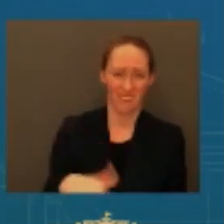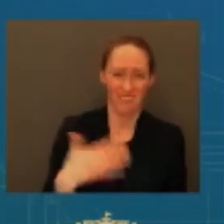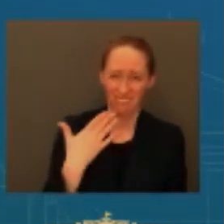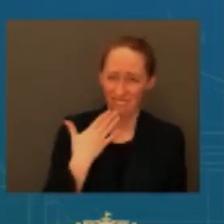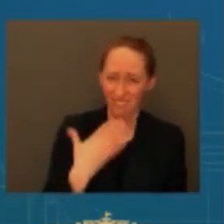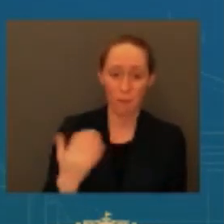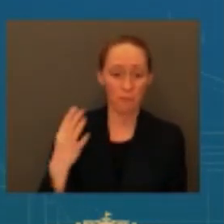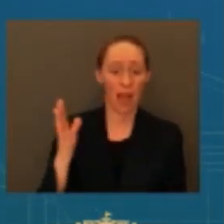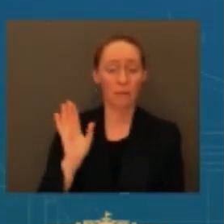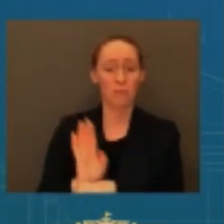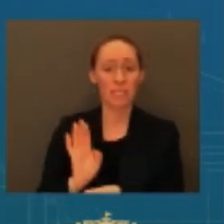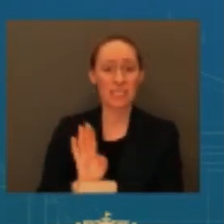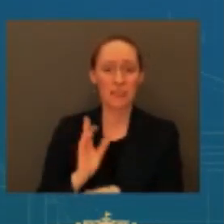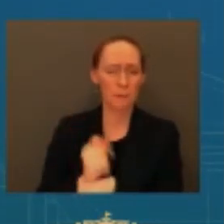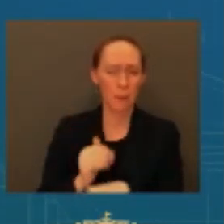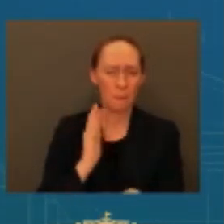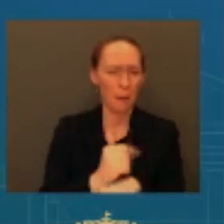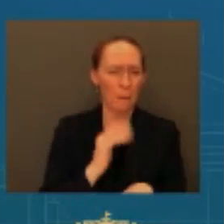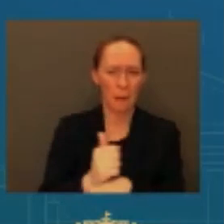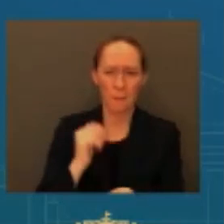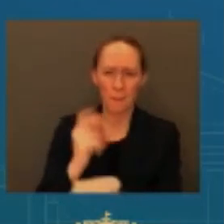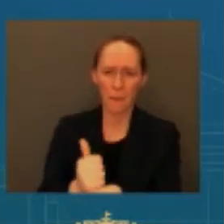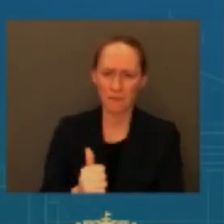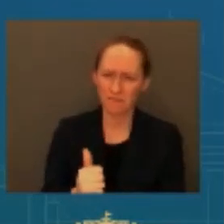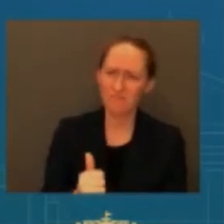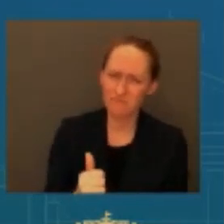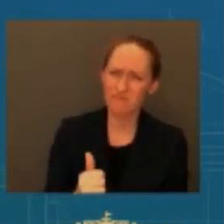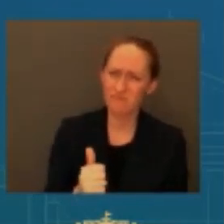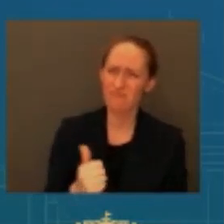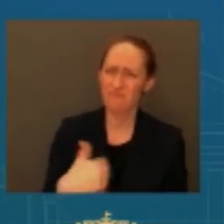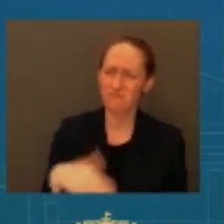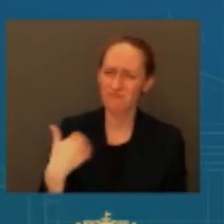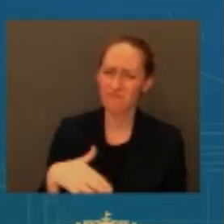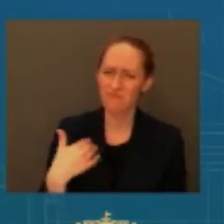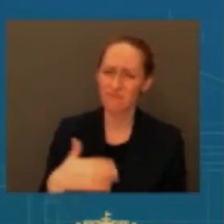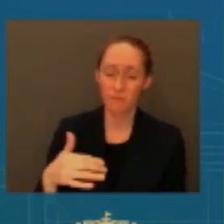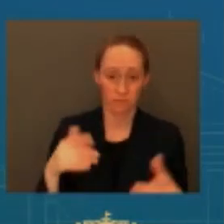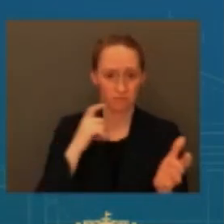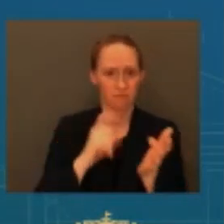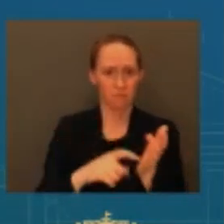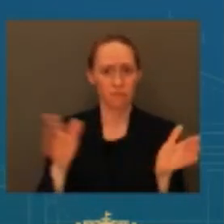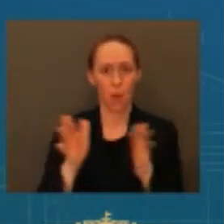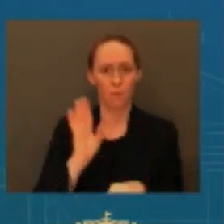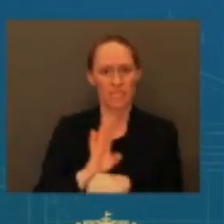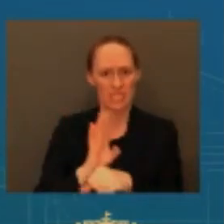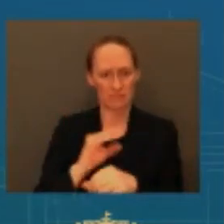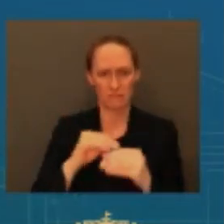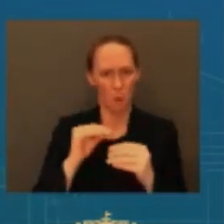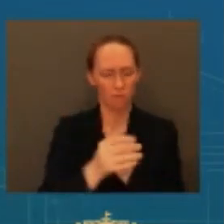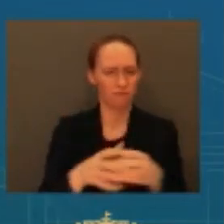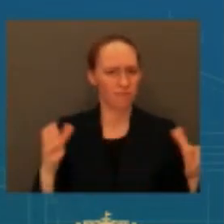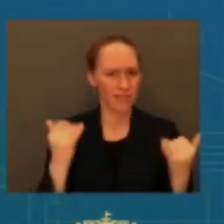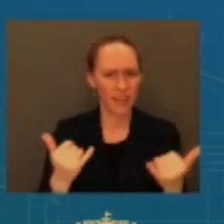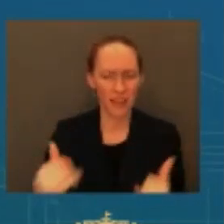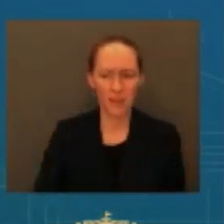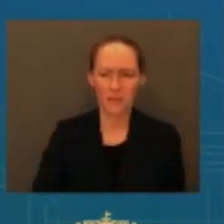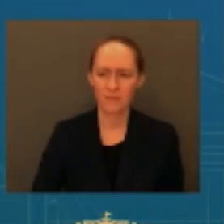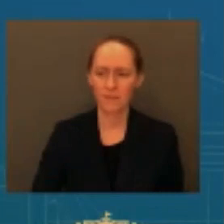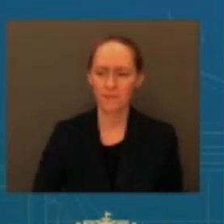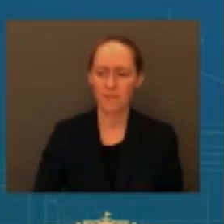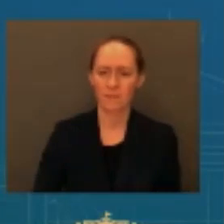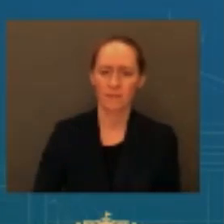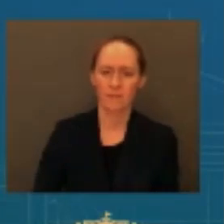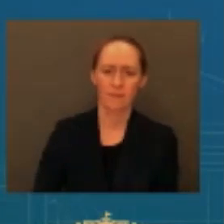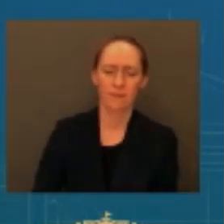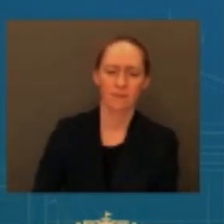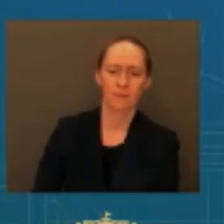about that last week just from here. The president has built the most significant legislative record since LBJ. Let's not forget, there's a CHIPS and Science Act, the bipartisan infrastructure